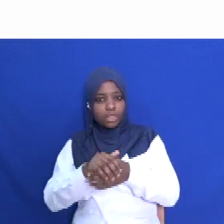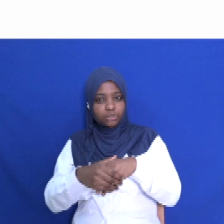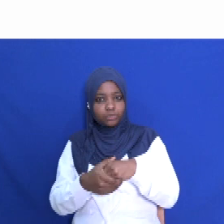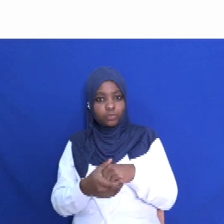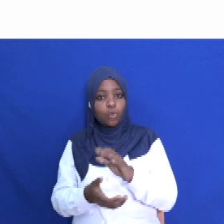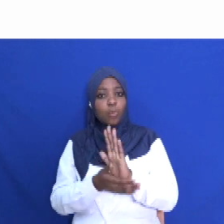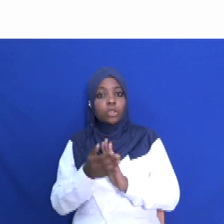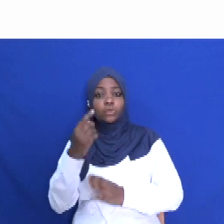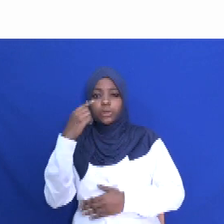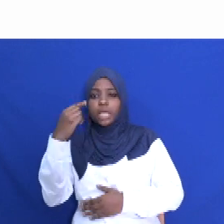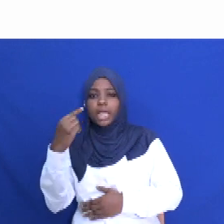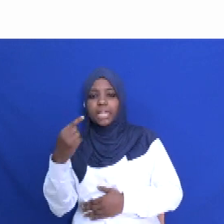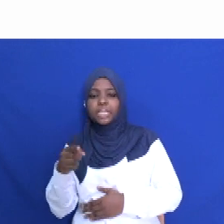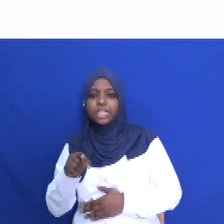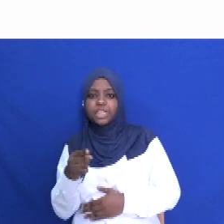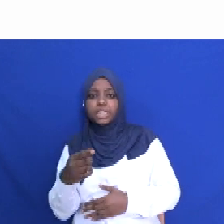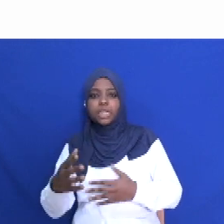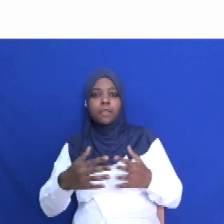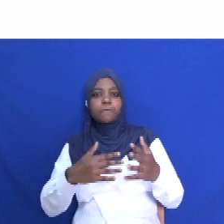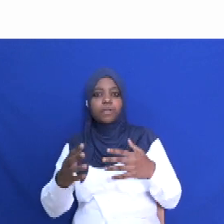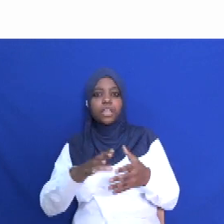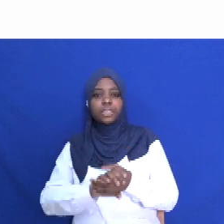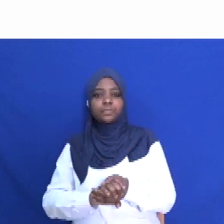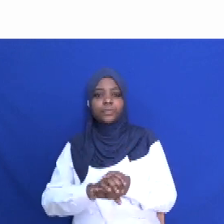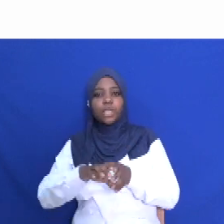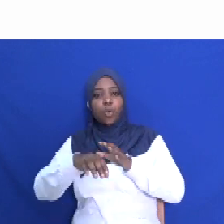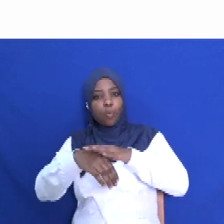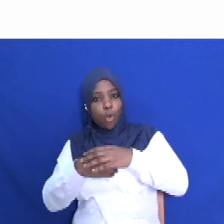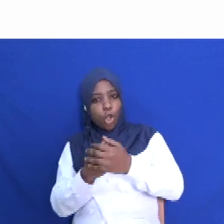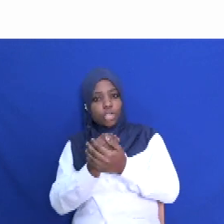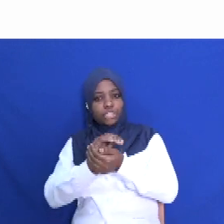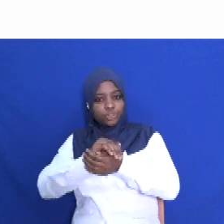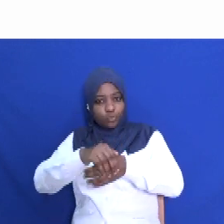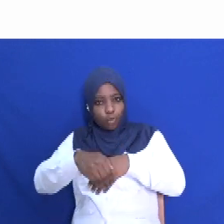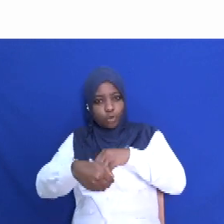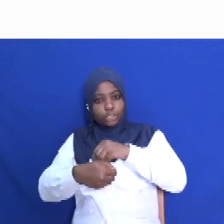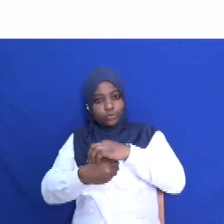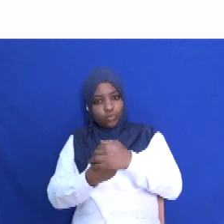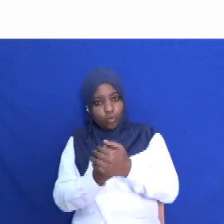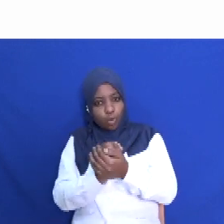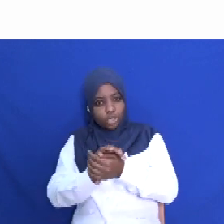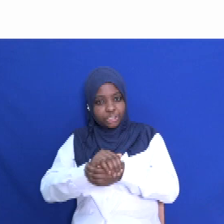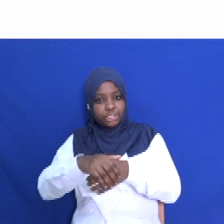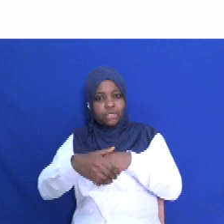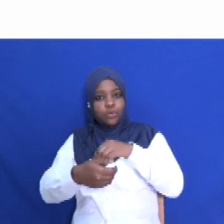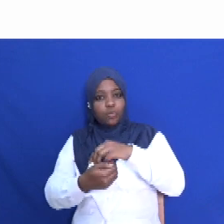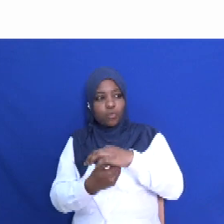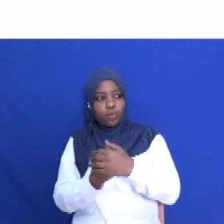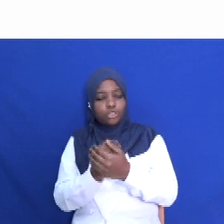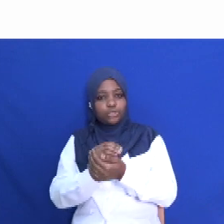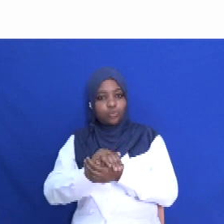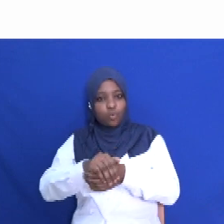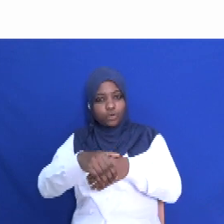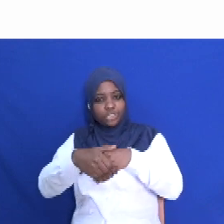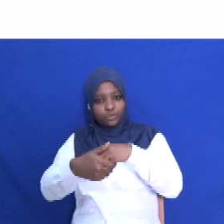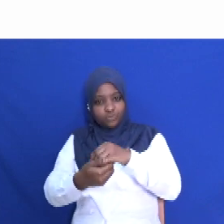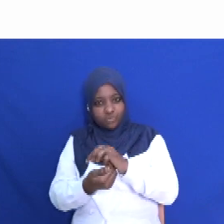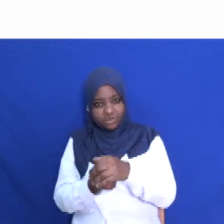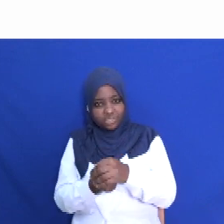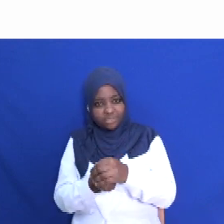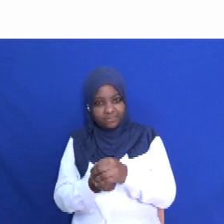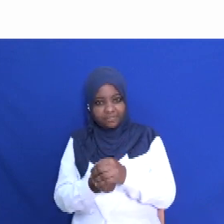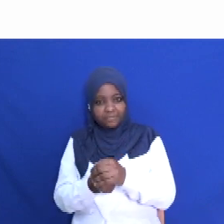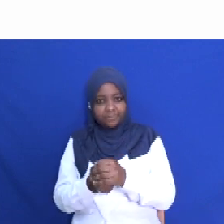Wash, wash, wash. Wash, wash, wash. Wash, wash, wash. Wash with the